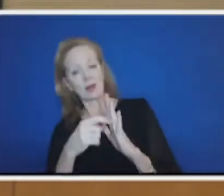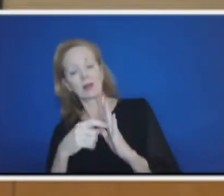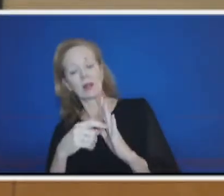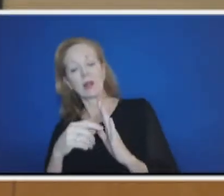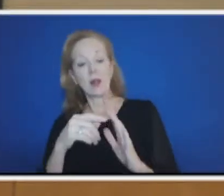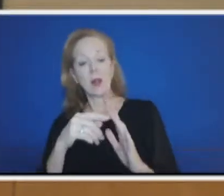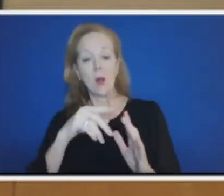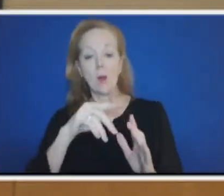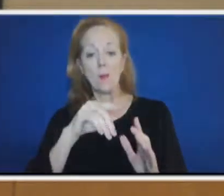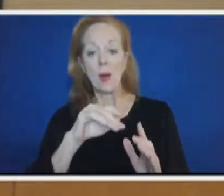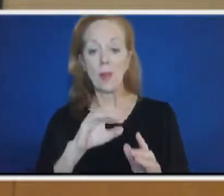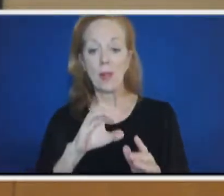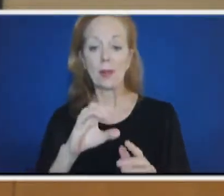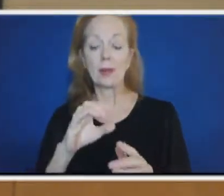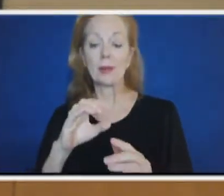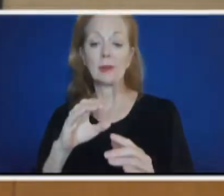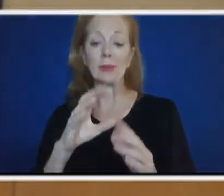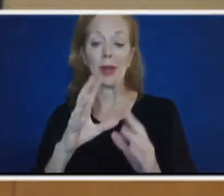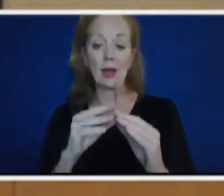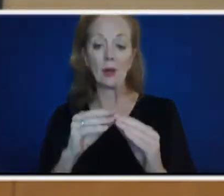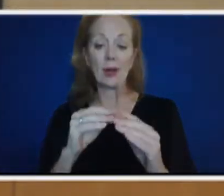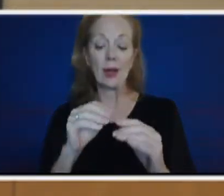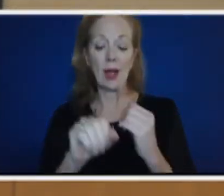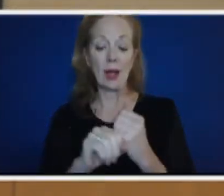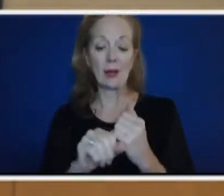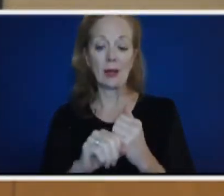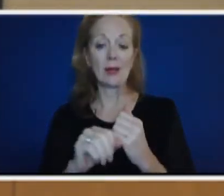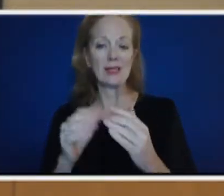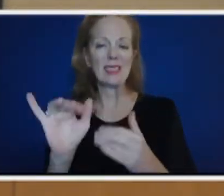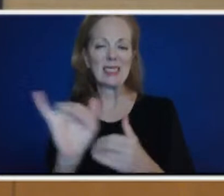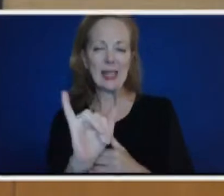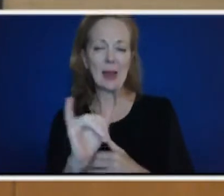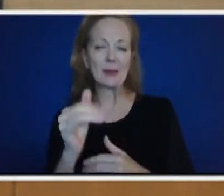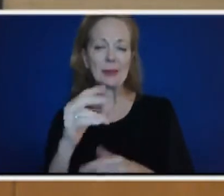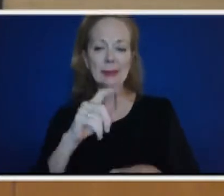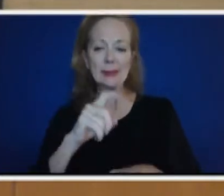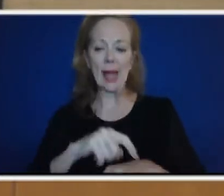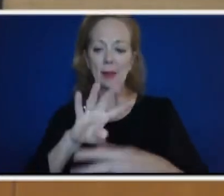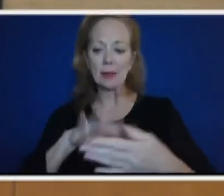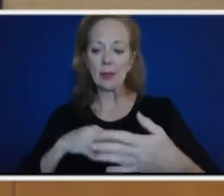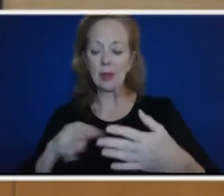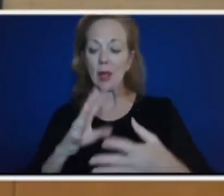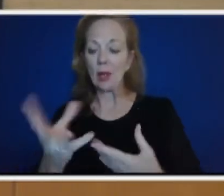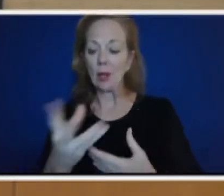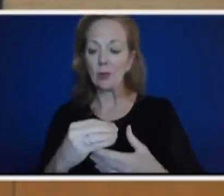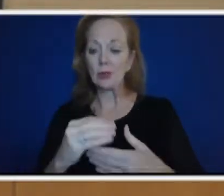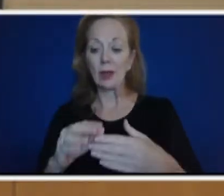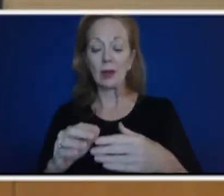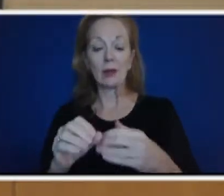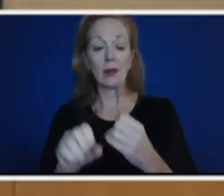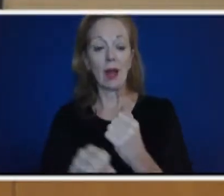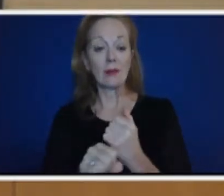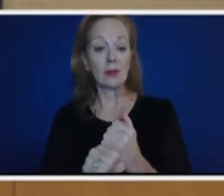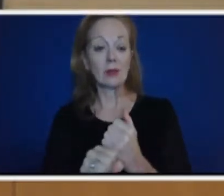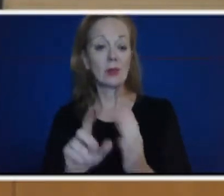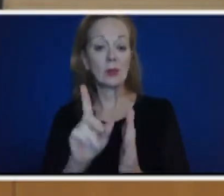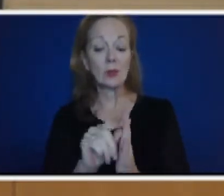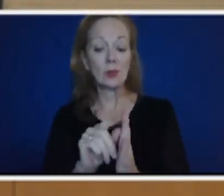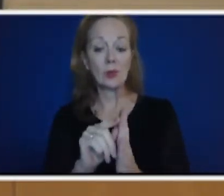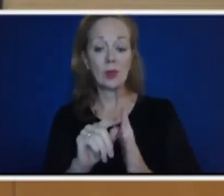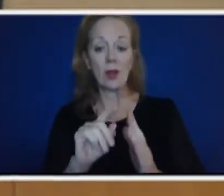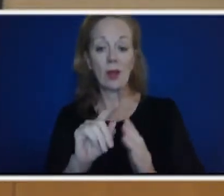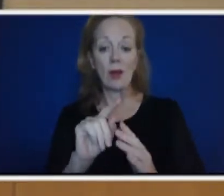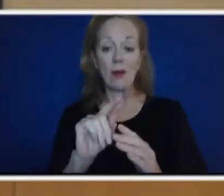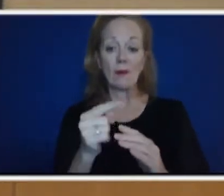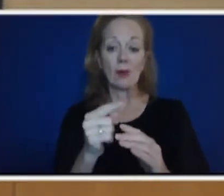ads within that same time frame. So that notice also includes advertisement in the paper. So when we send that first round of